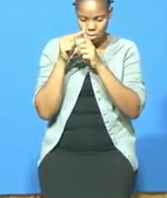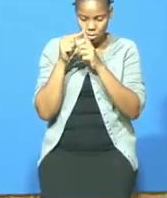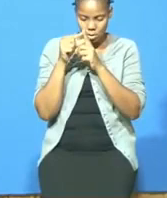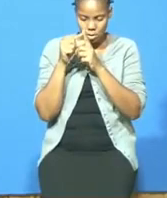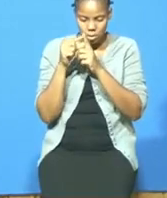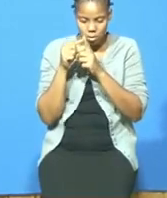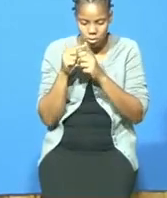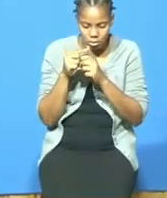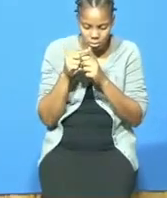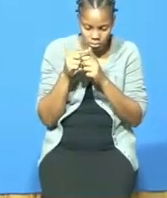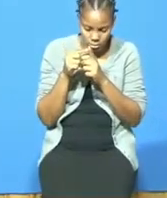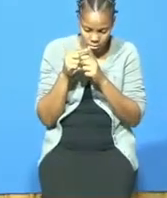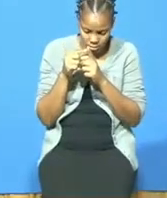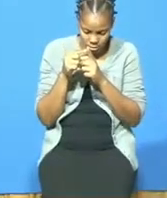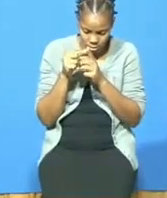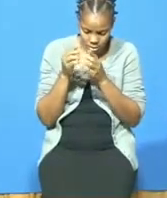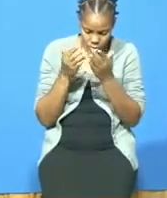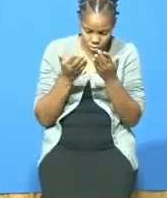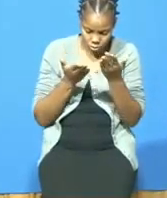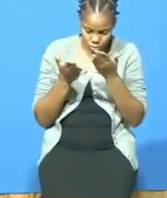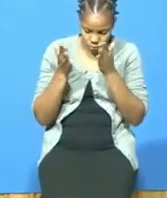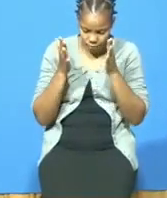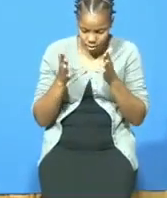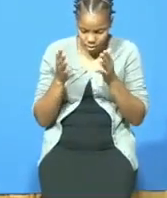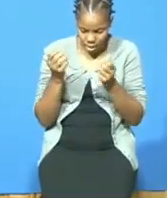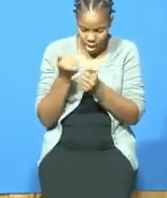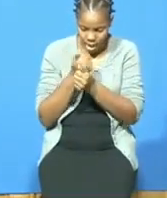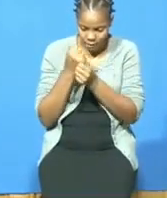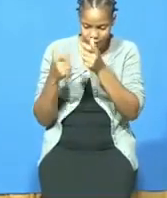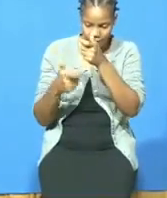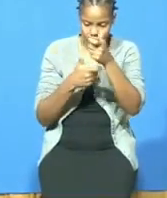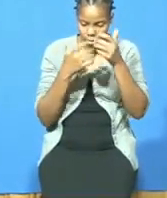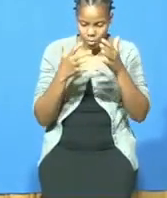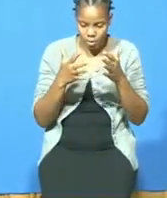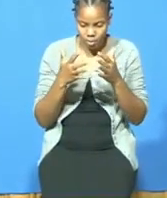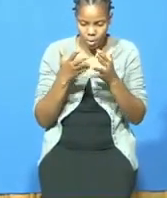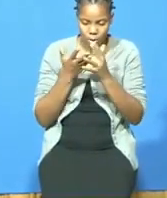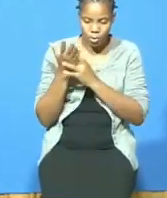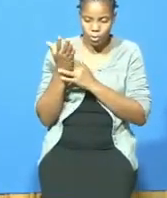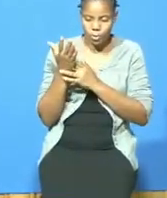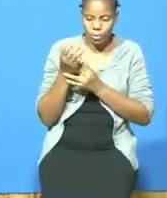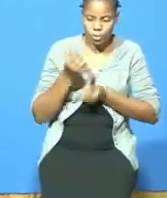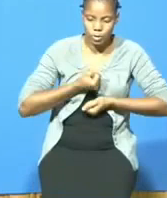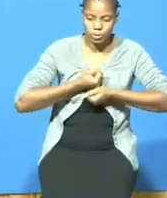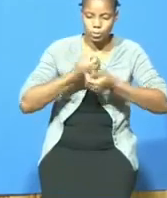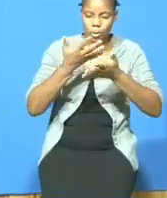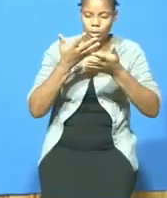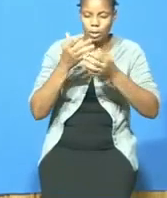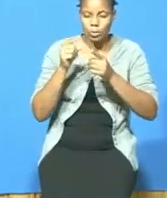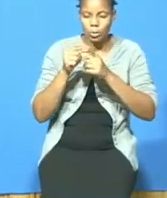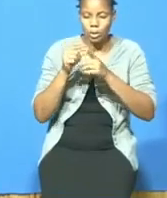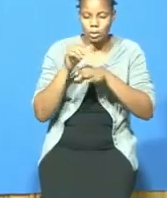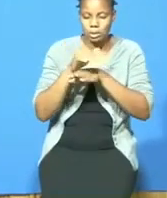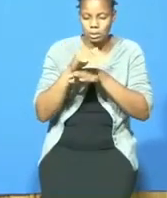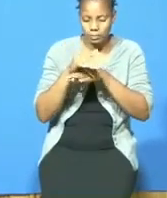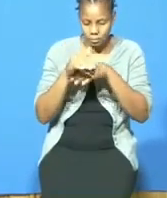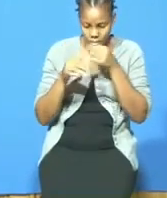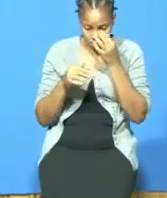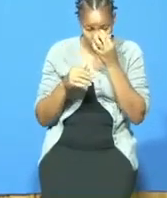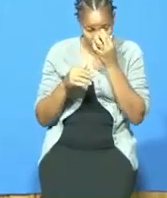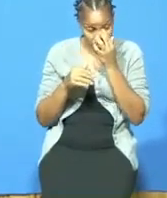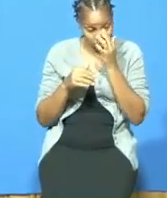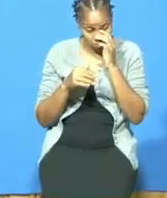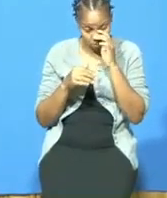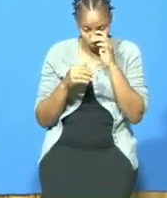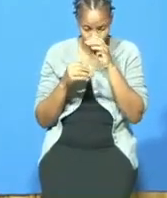anointing of every viewer. And may through your spoken word this evening and through the power